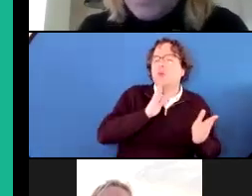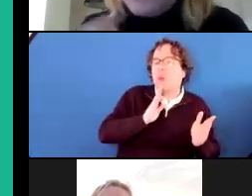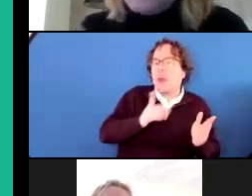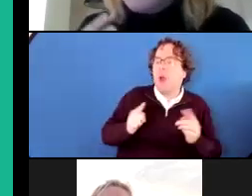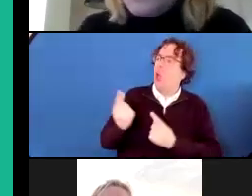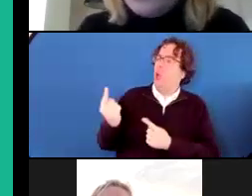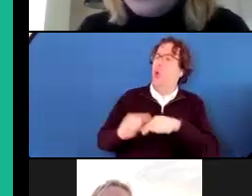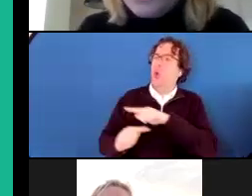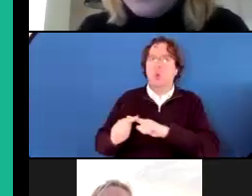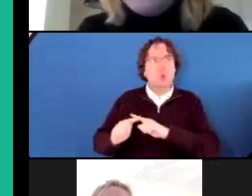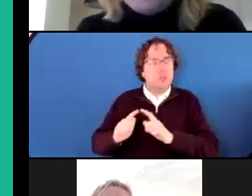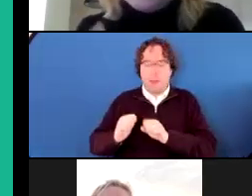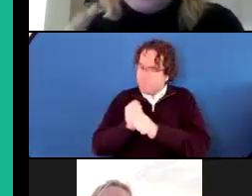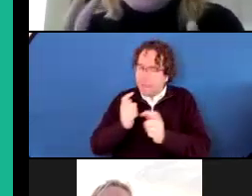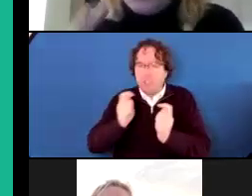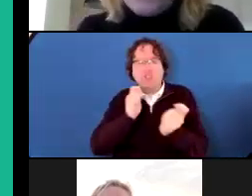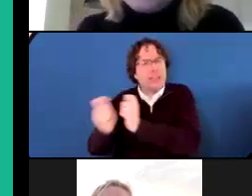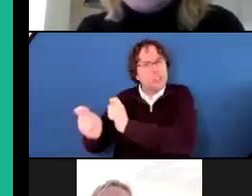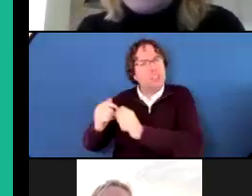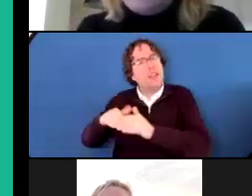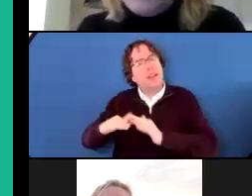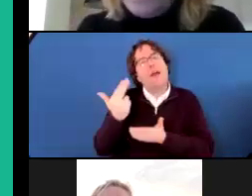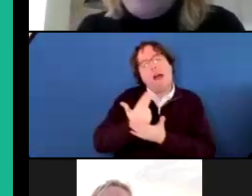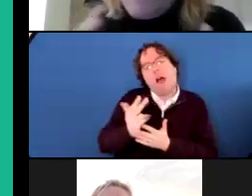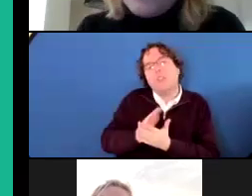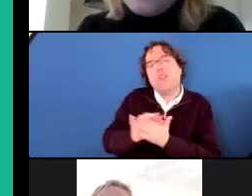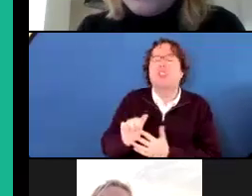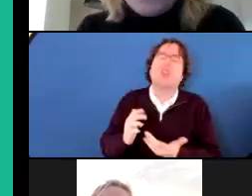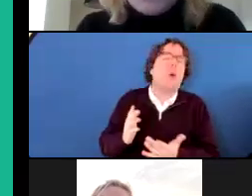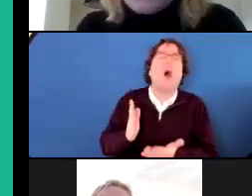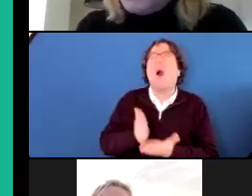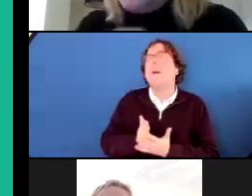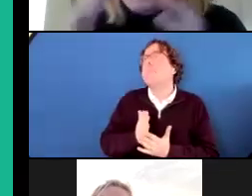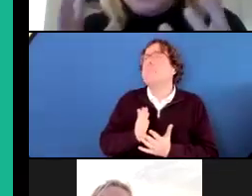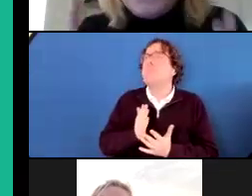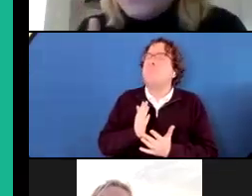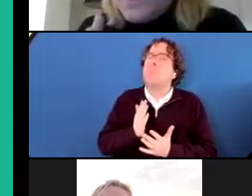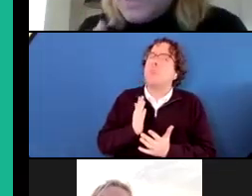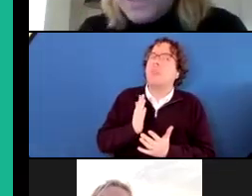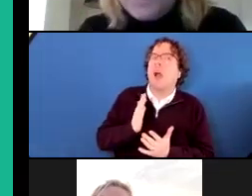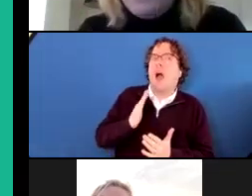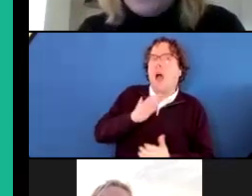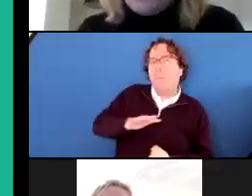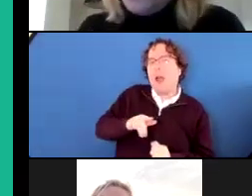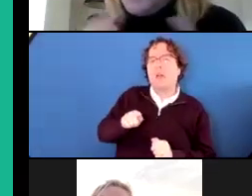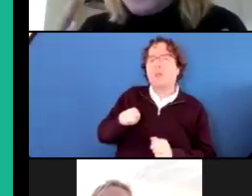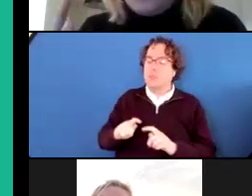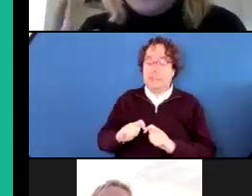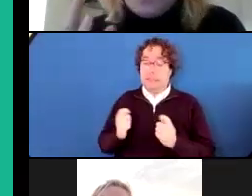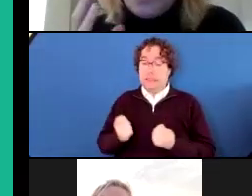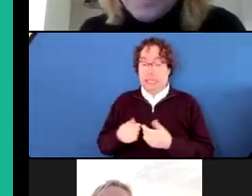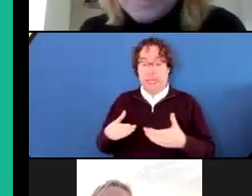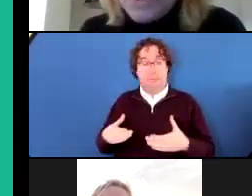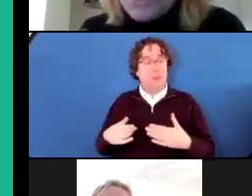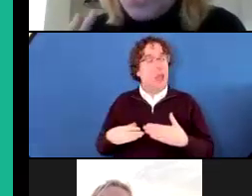makers within arts and culture. So it's not necessarily around you being a leader of a team or working